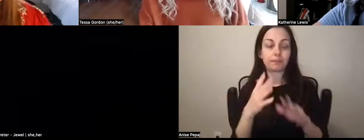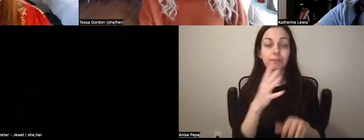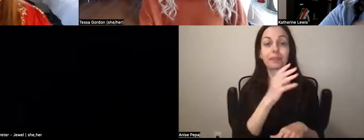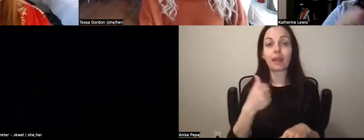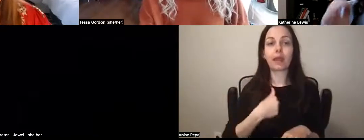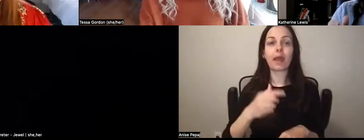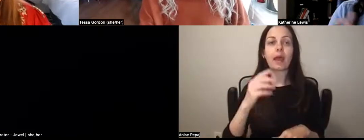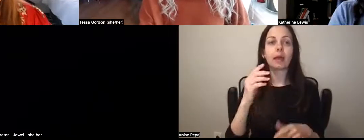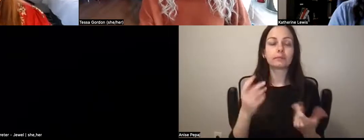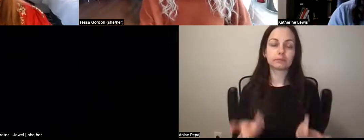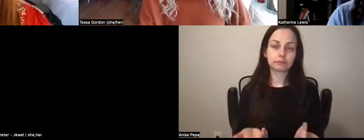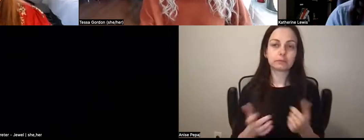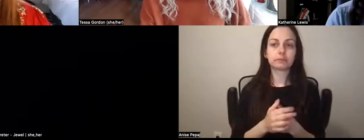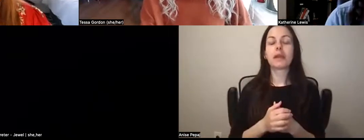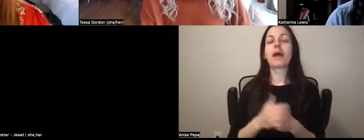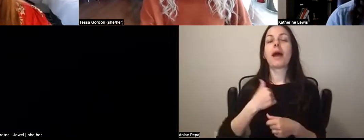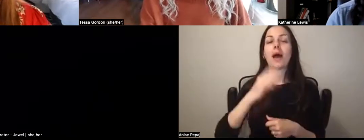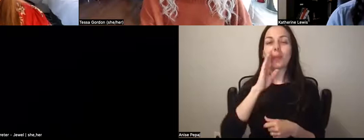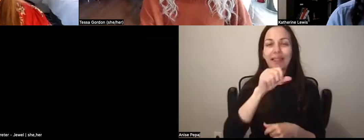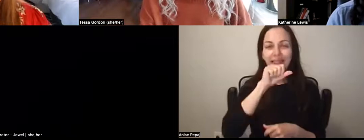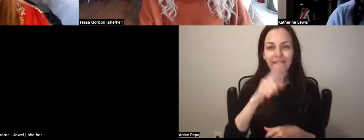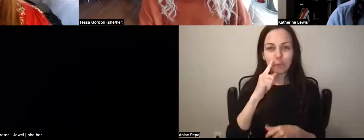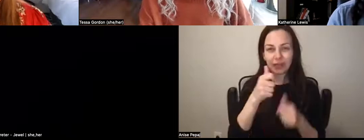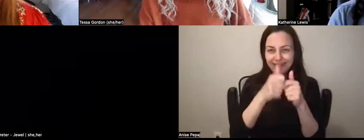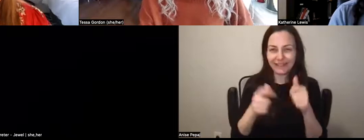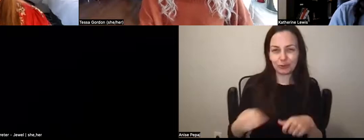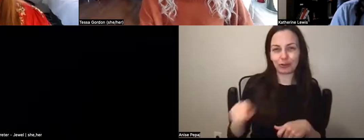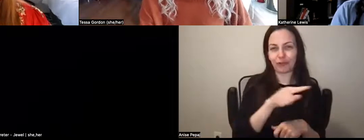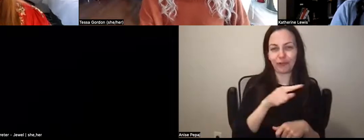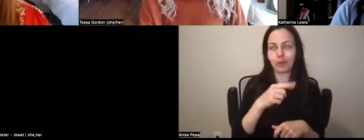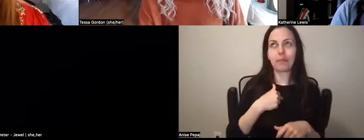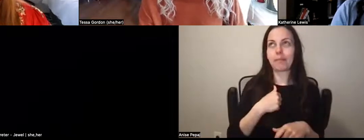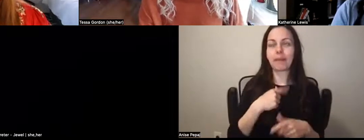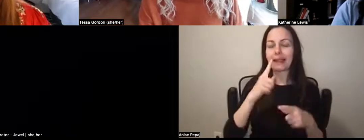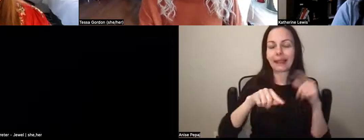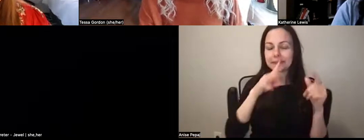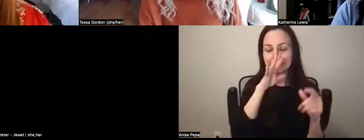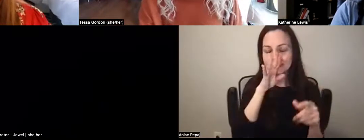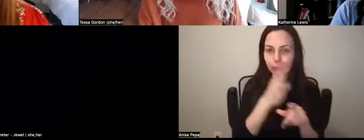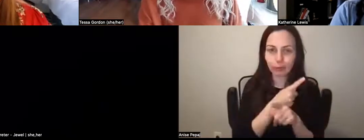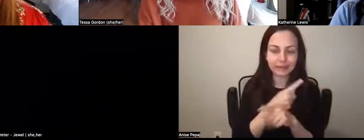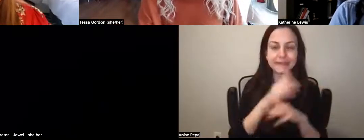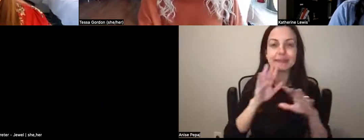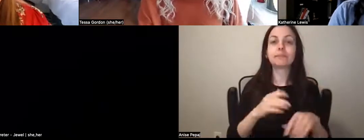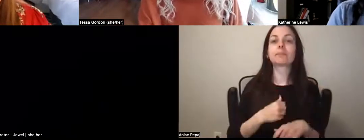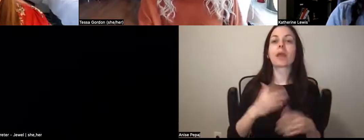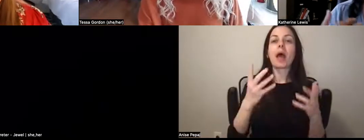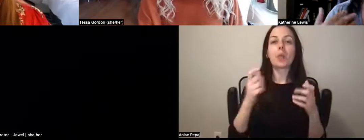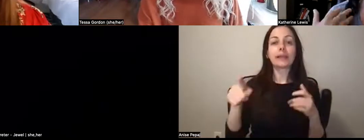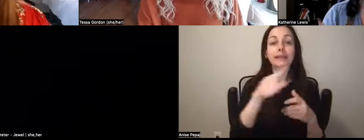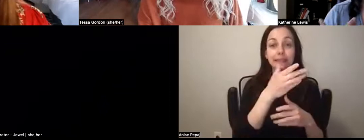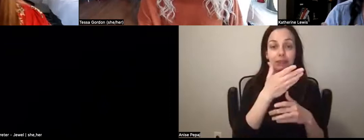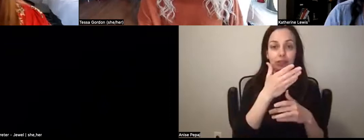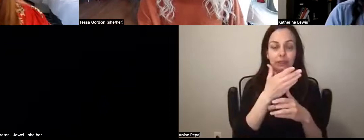share, would love for each of you, I'm sorry, I'm tongue-tied tonight. I would love for each of you to share what